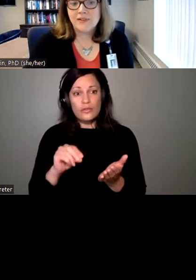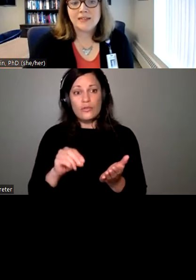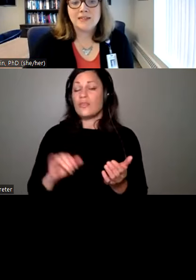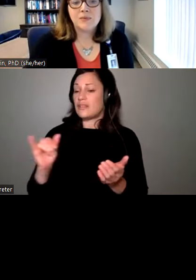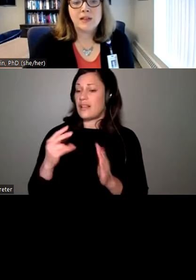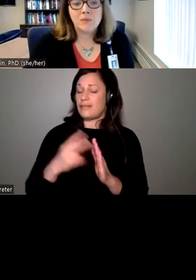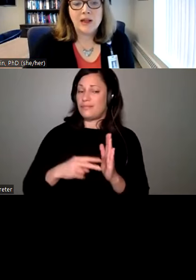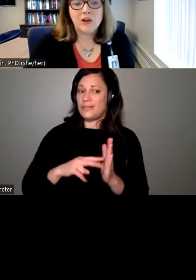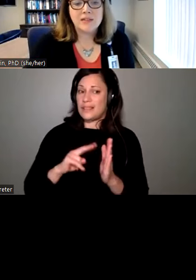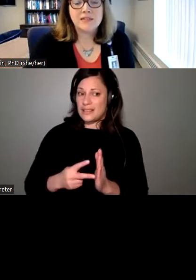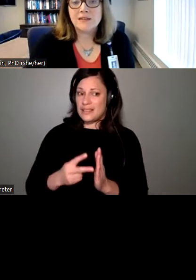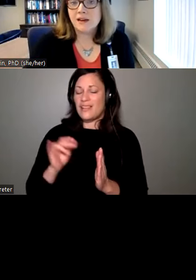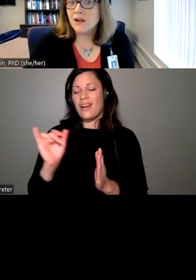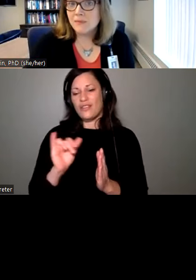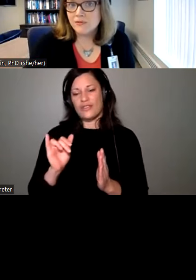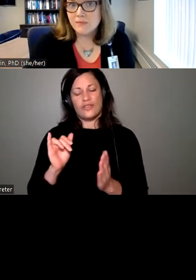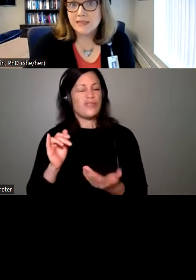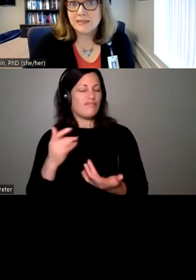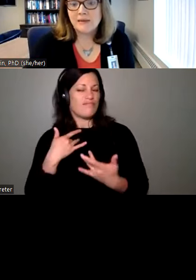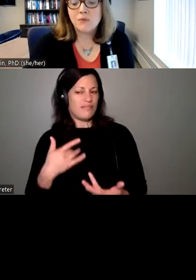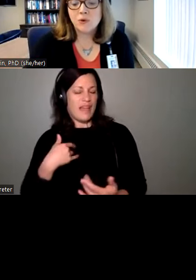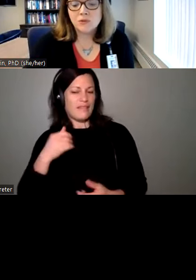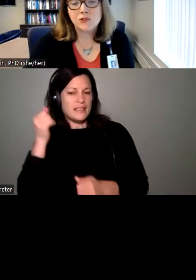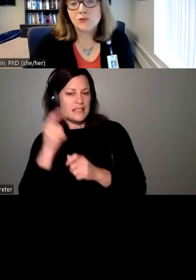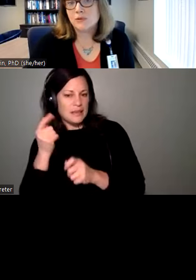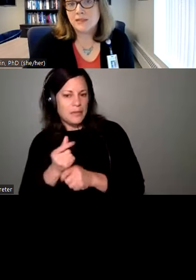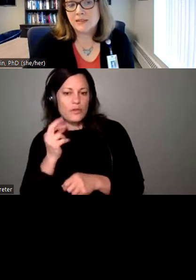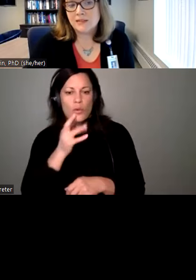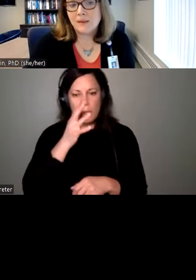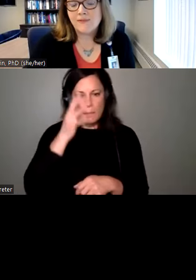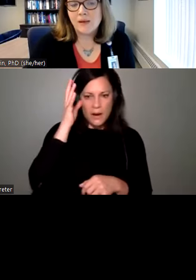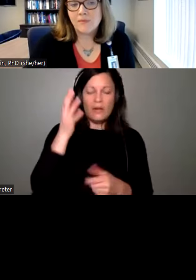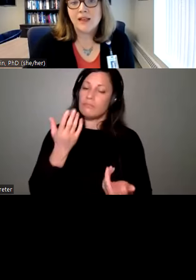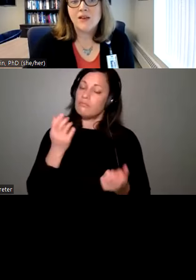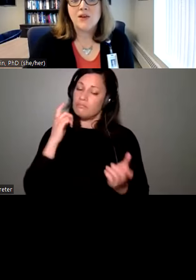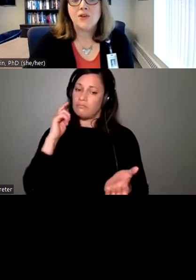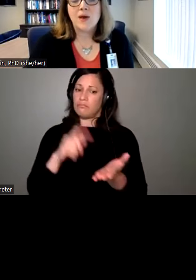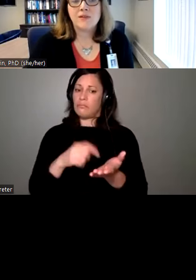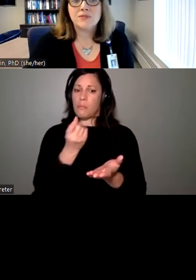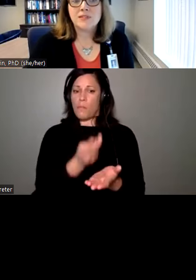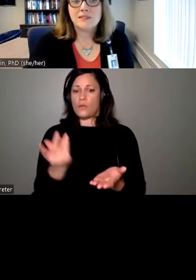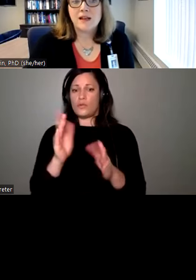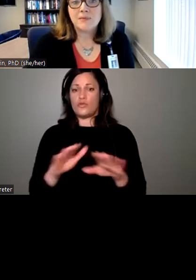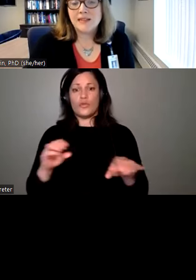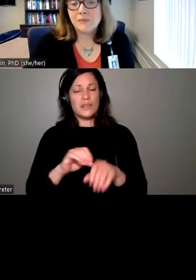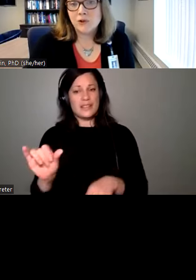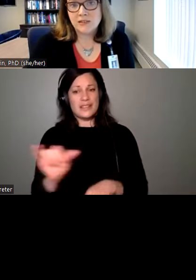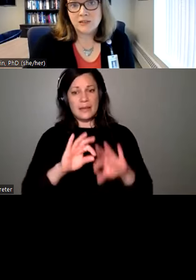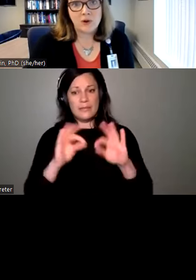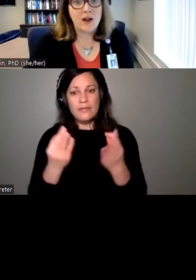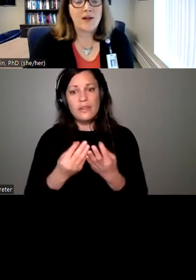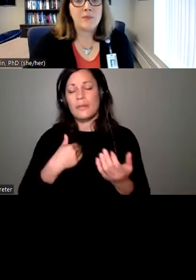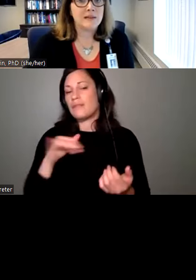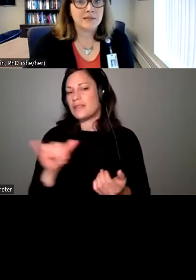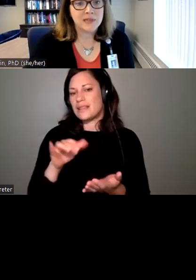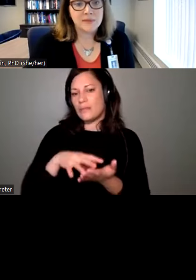have an affected sibling or parent. It's not uncommon for me to see multiple children within the same family who have the same learning